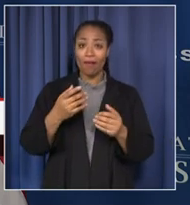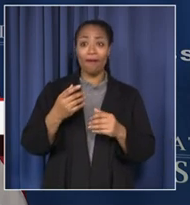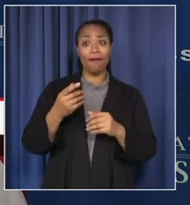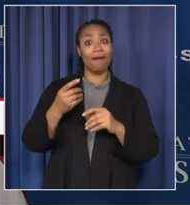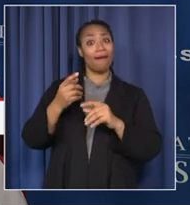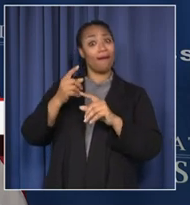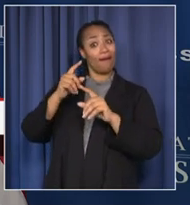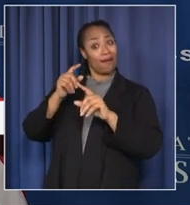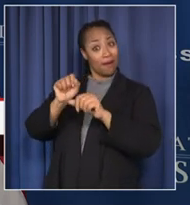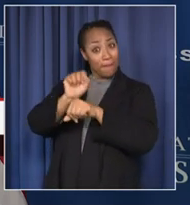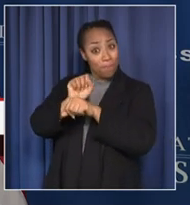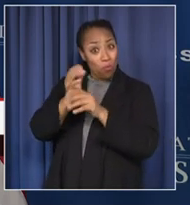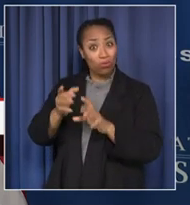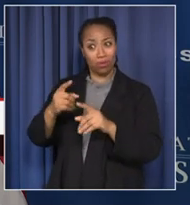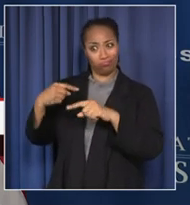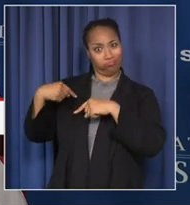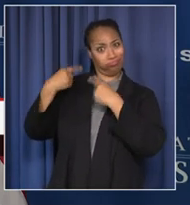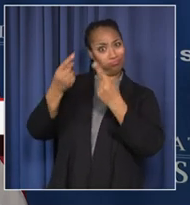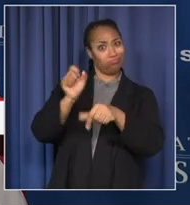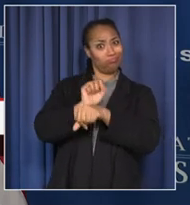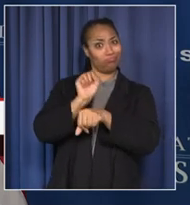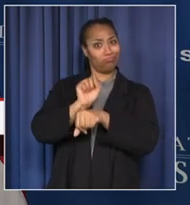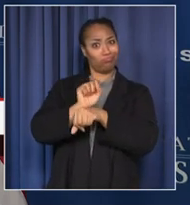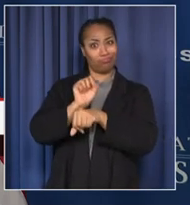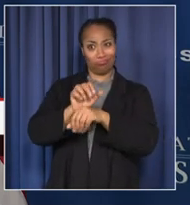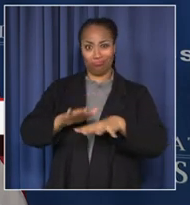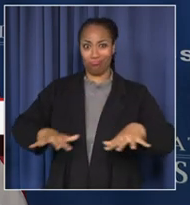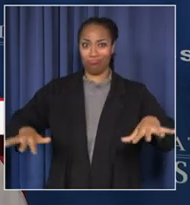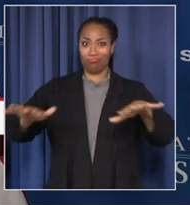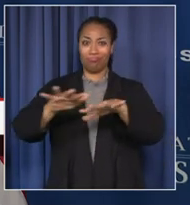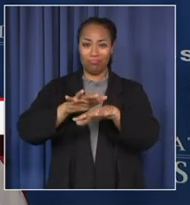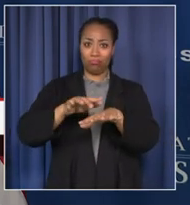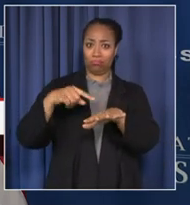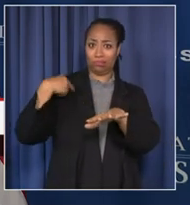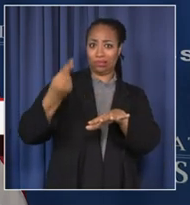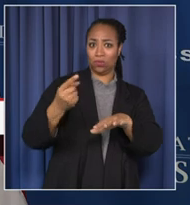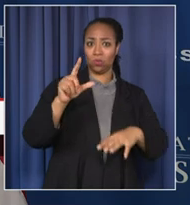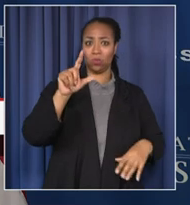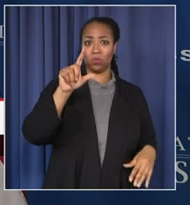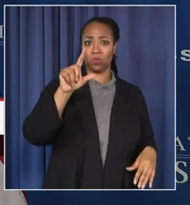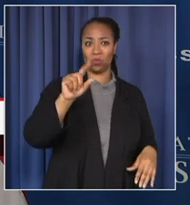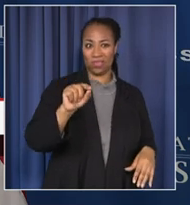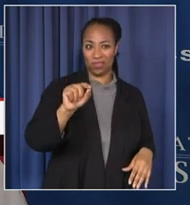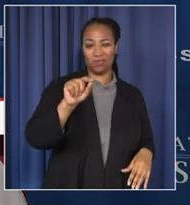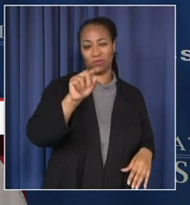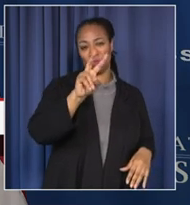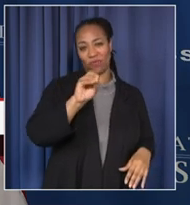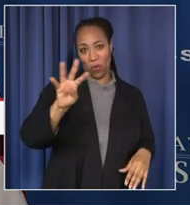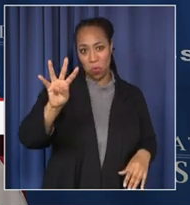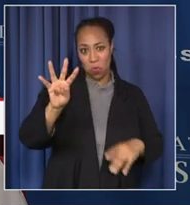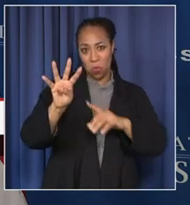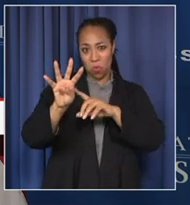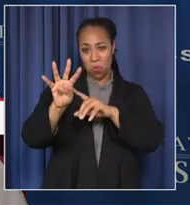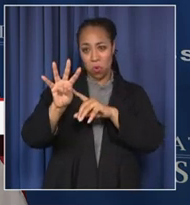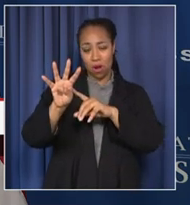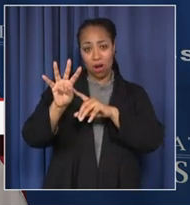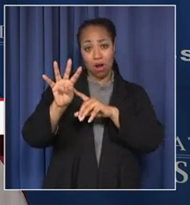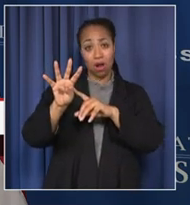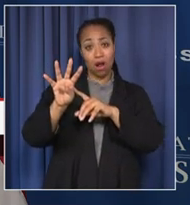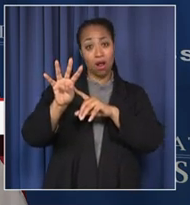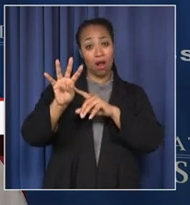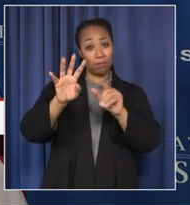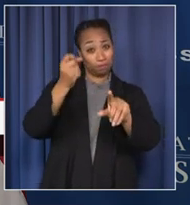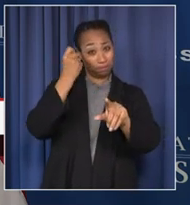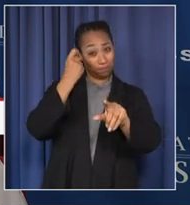2015, and is only the second person to be elected 3 times as D.C. mayor. During her tenure, she's led the city through the COVID-19